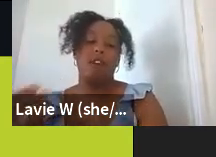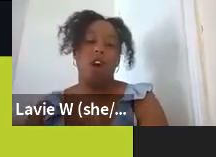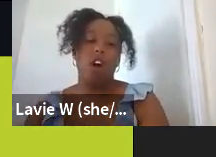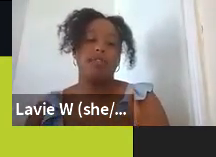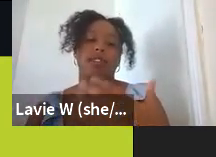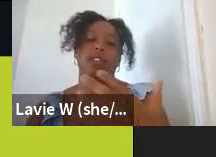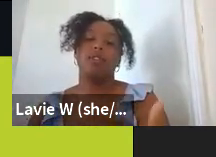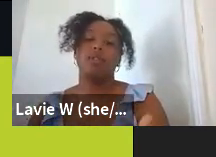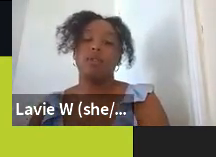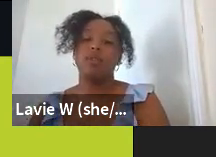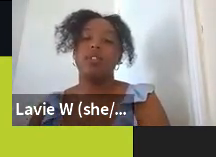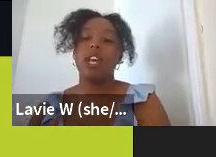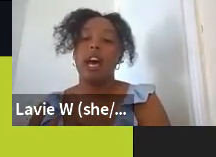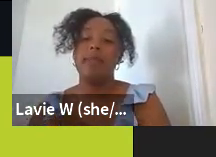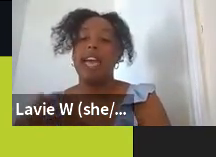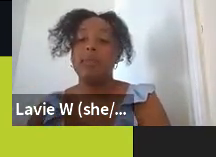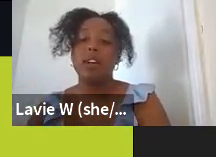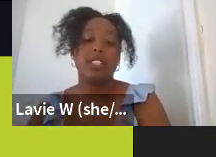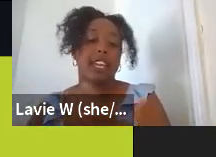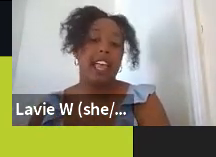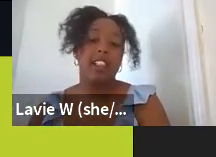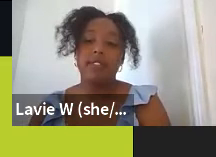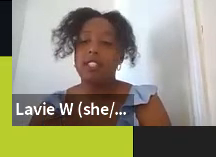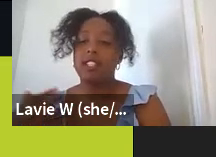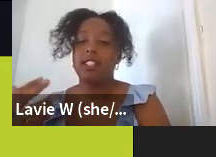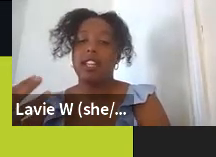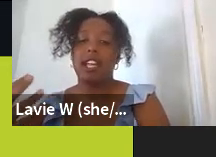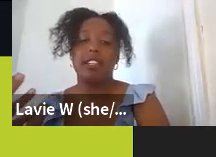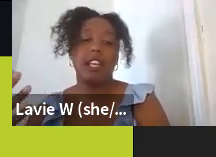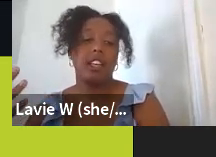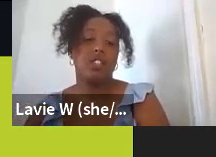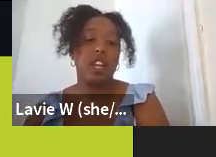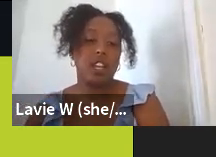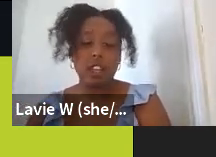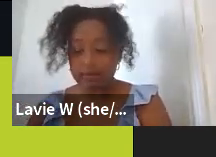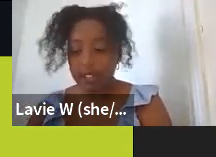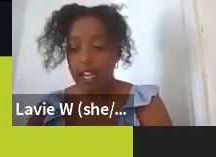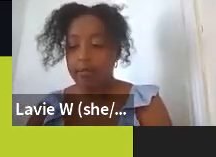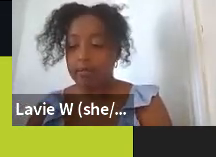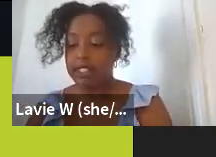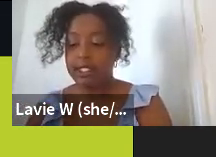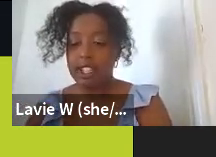it evolved to include animals like elephants and exotic